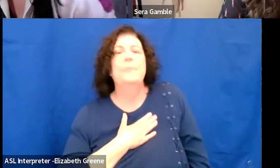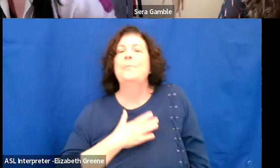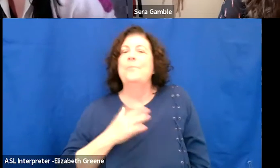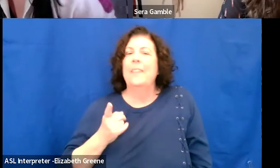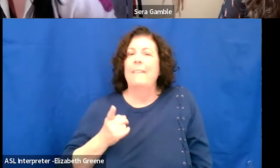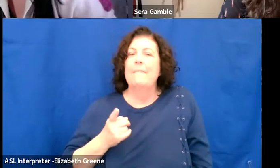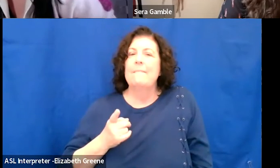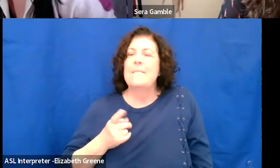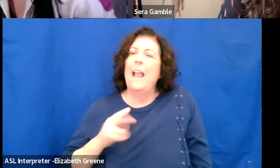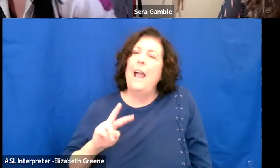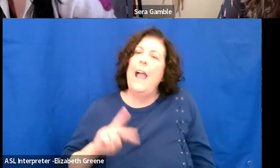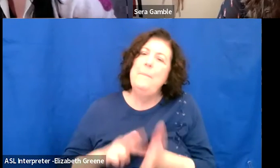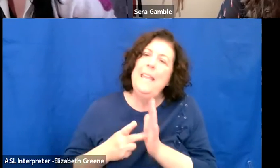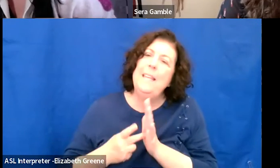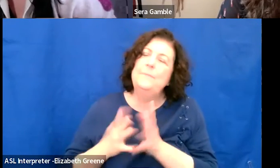I mean,